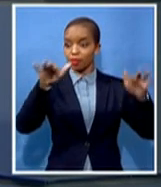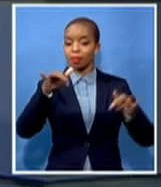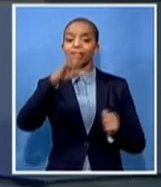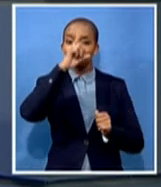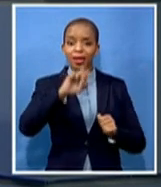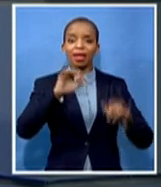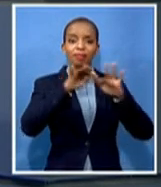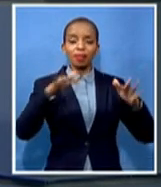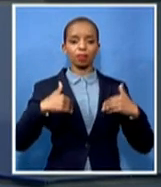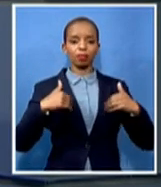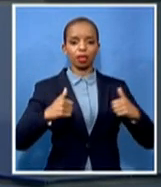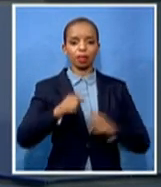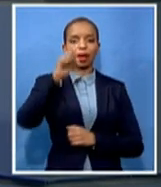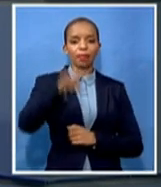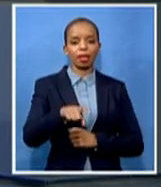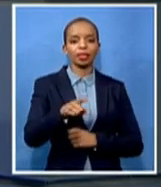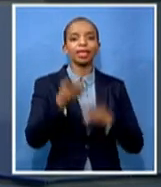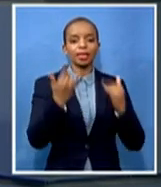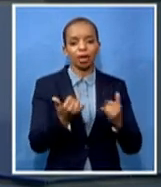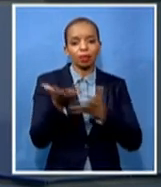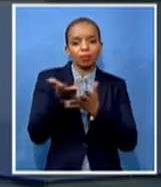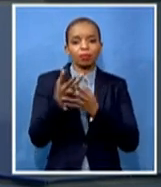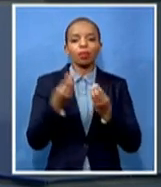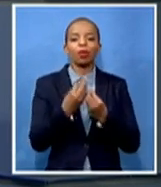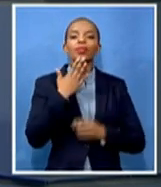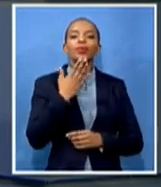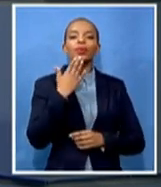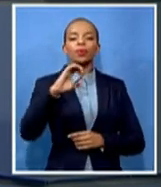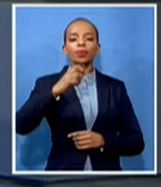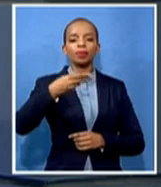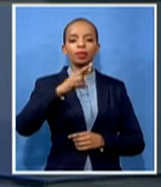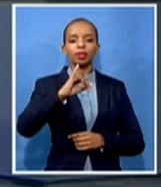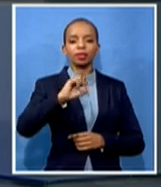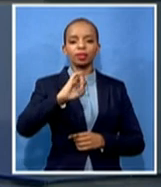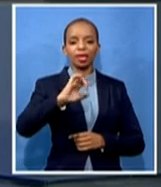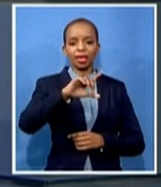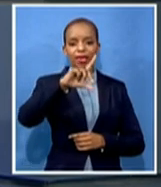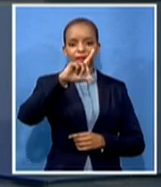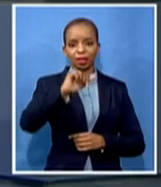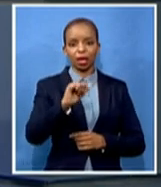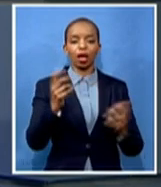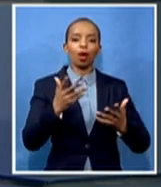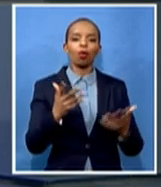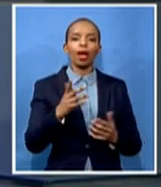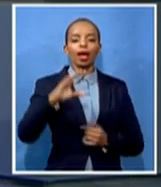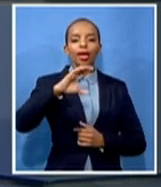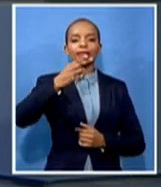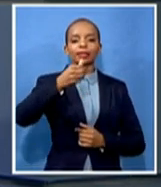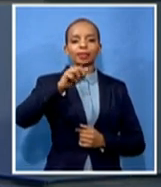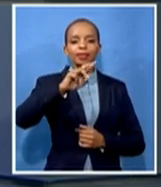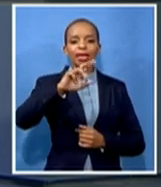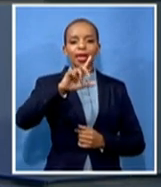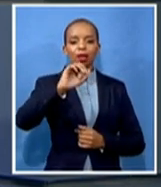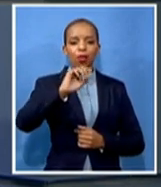Our reporter Chriselda Lewis, who is at the Charlotte Maxeke Hospital emergency unit, dealing with these patients coming